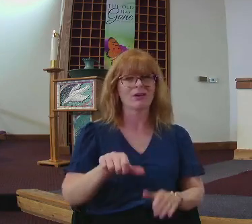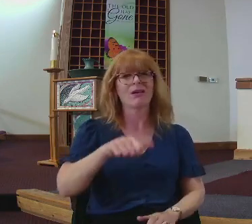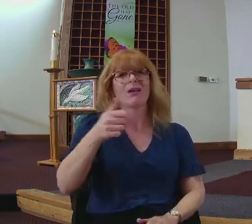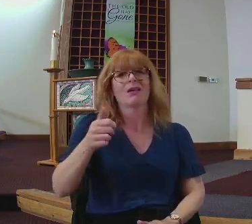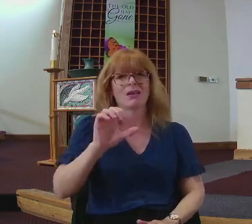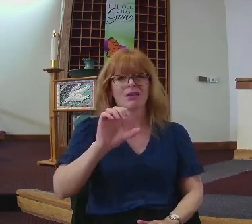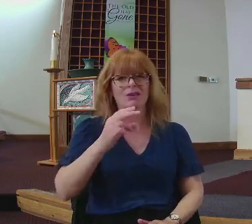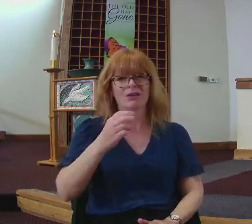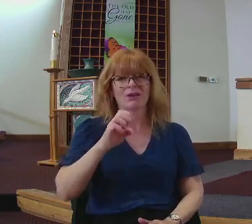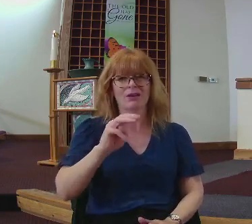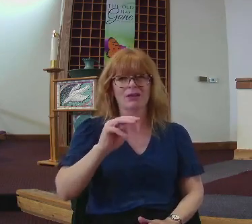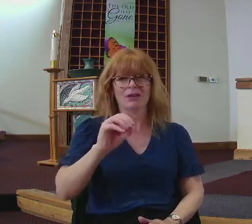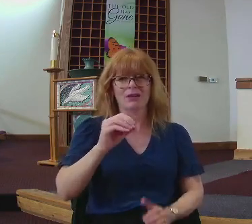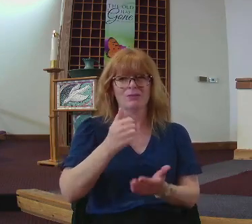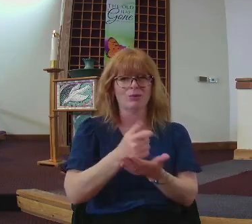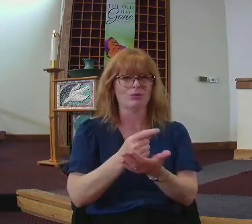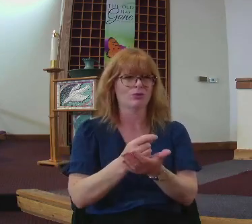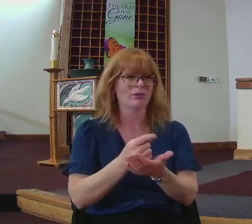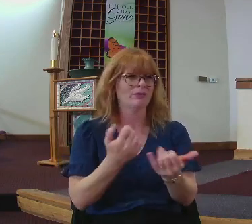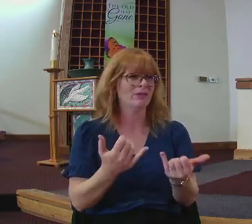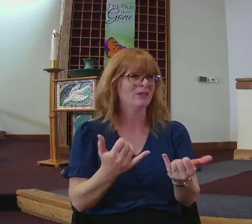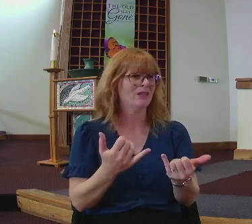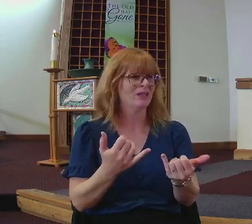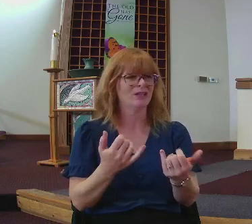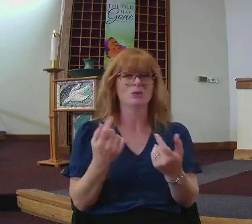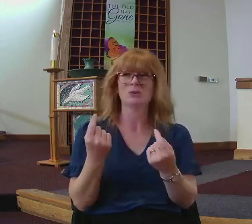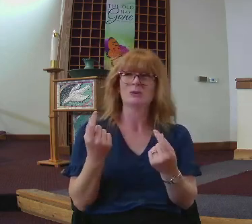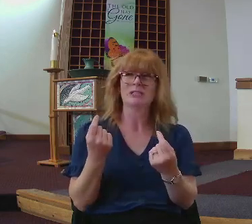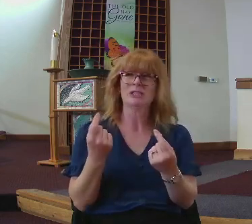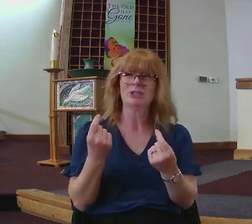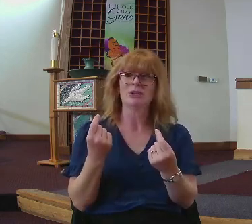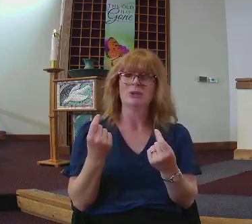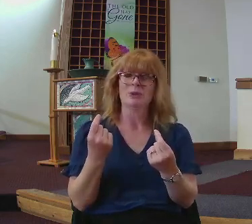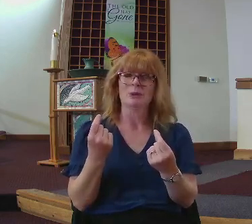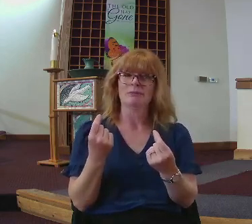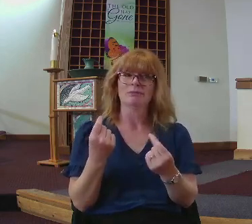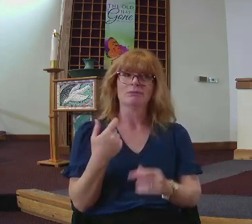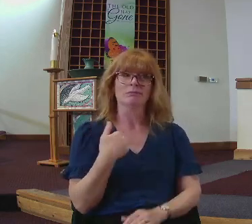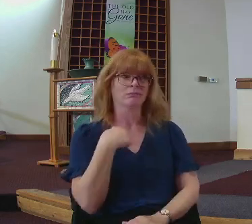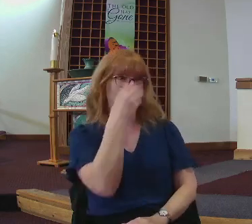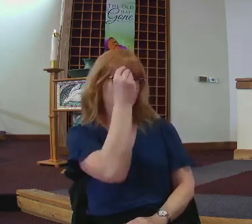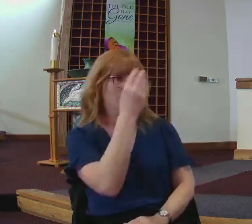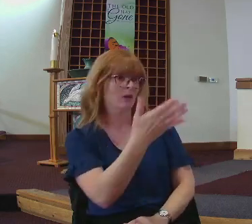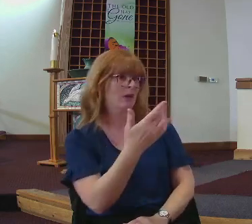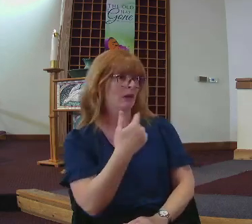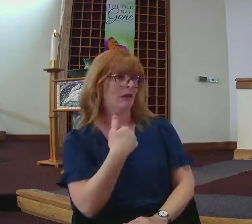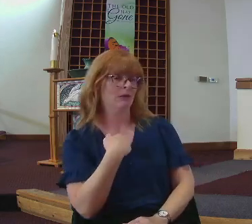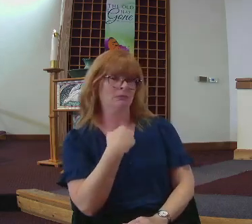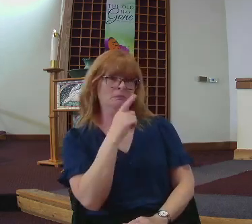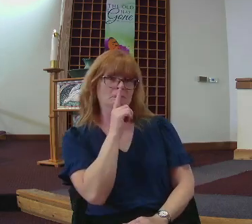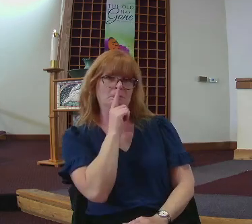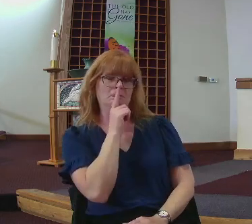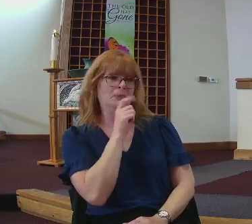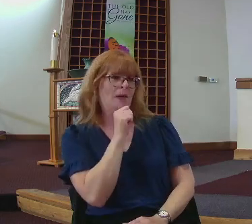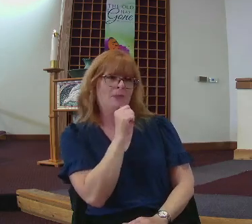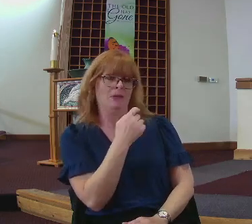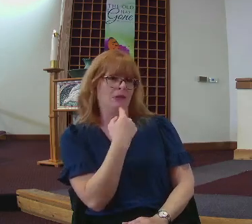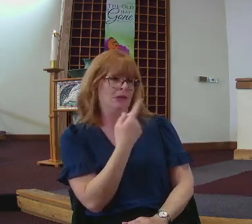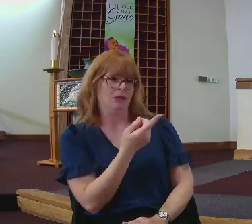today. What do you think we should do?" Now, I let you know that as a pastor, I'm not going to tell you what to do,